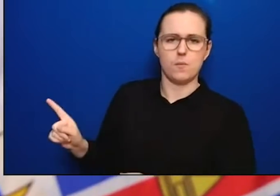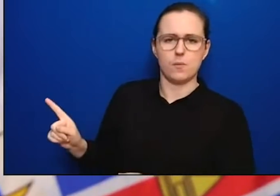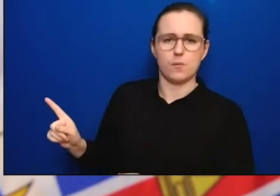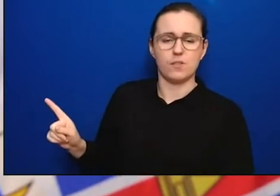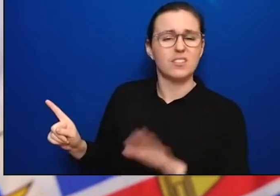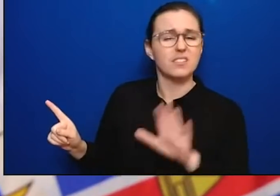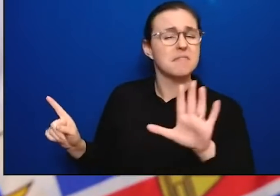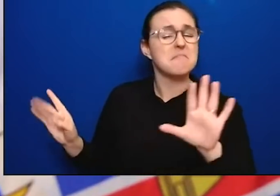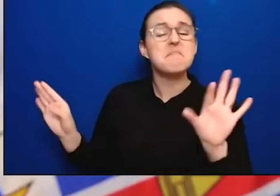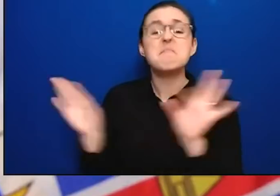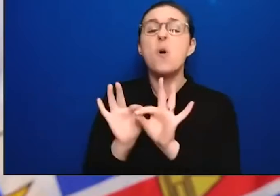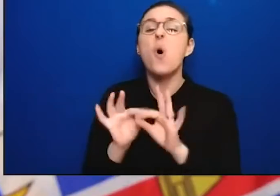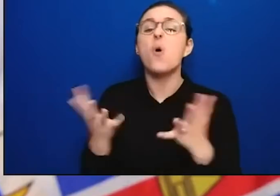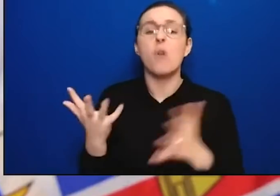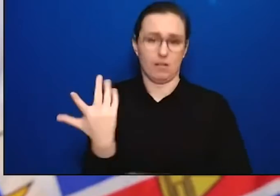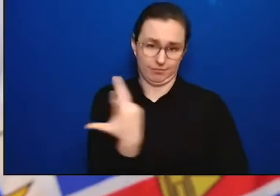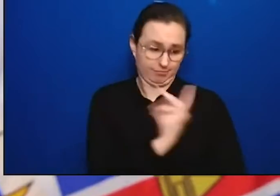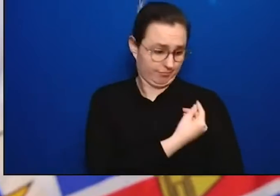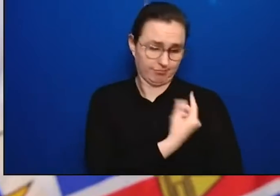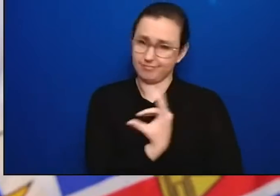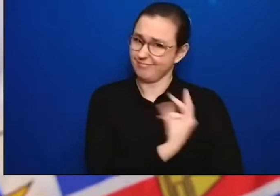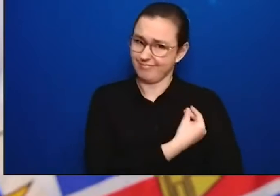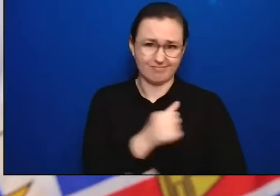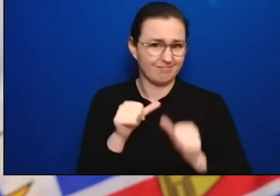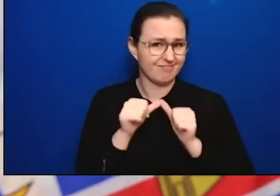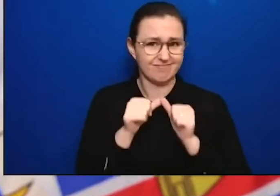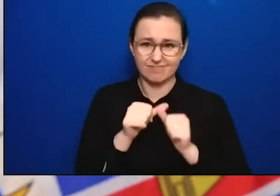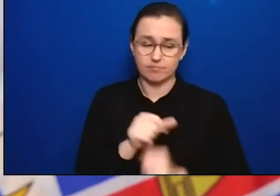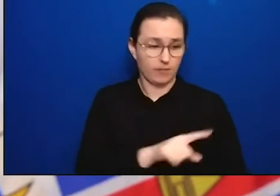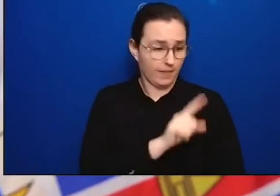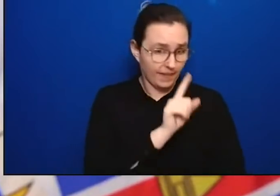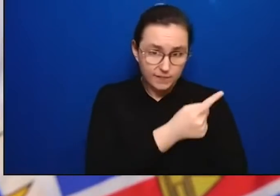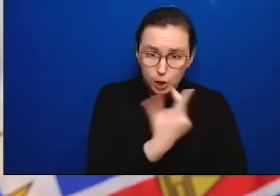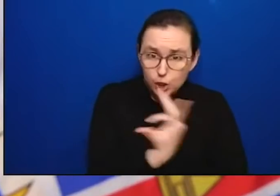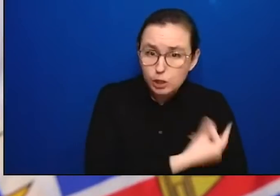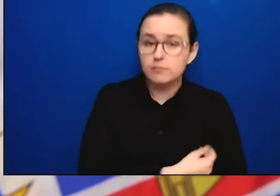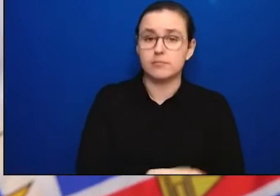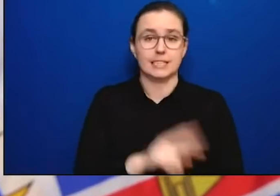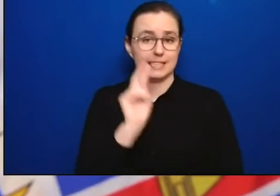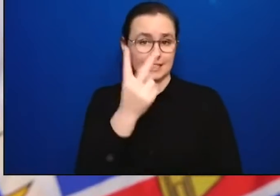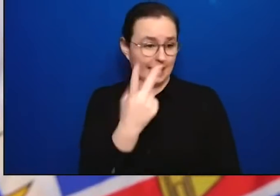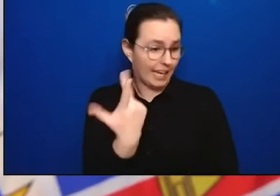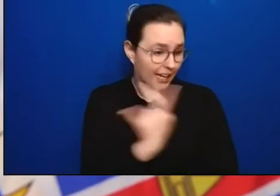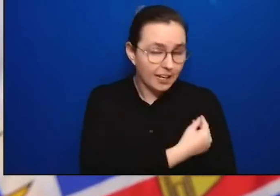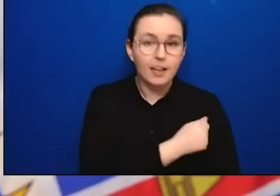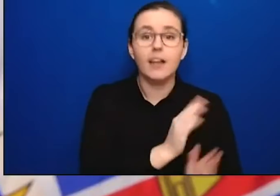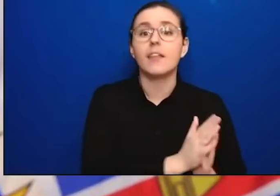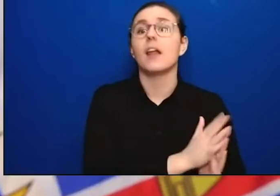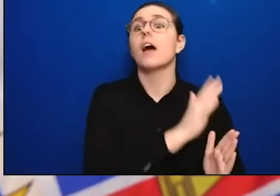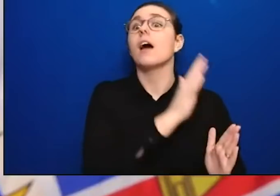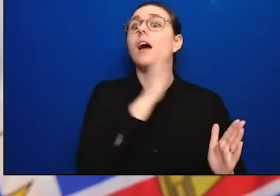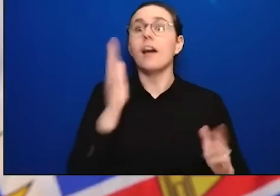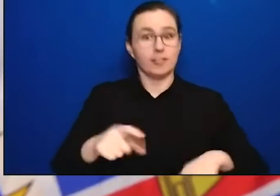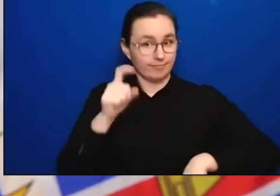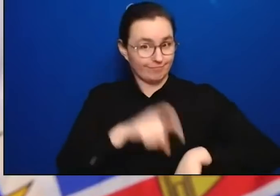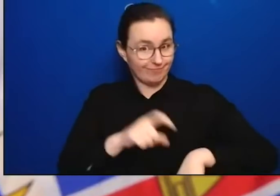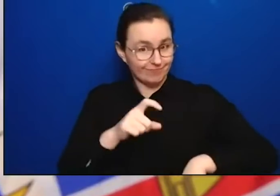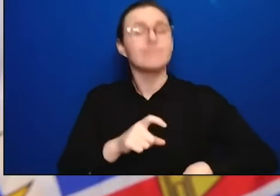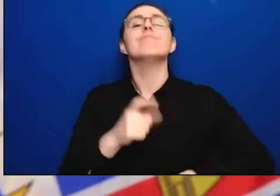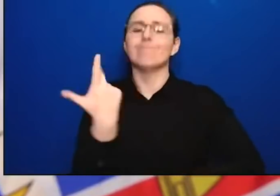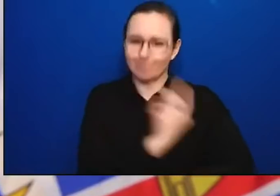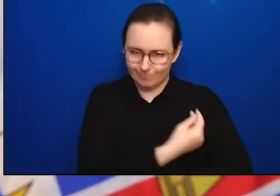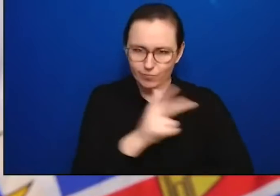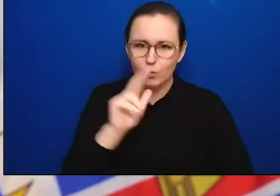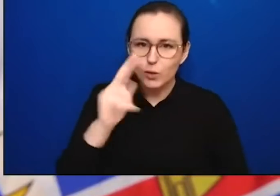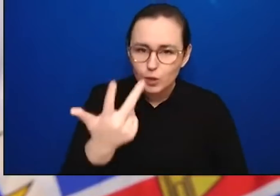Our number 1 tool, not the only tool, but our number 1 tool remains immunization, vaccination with both